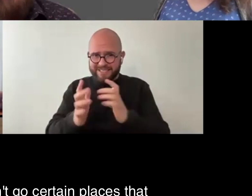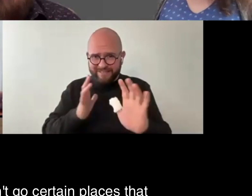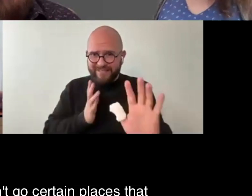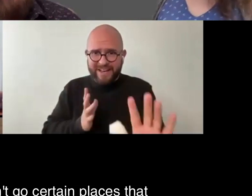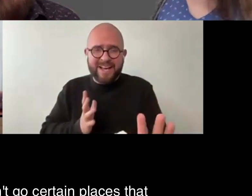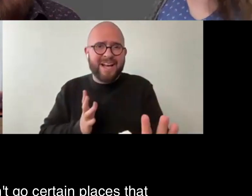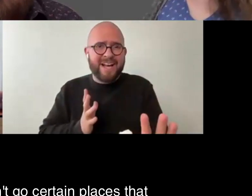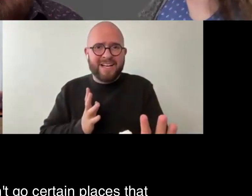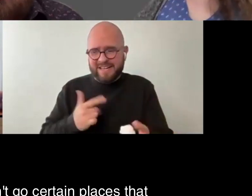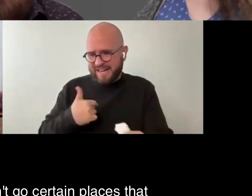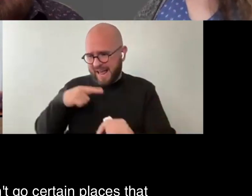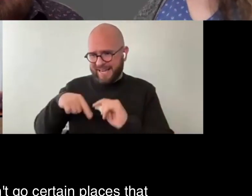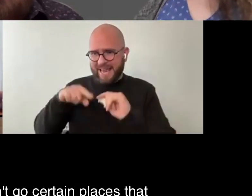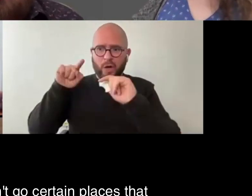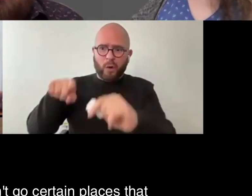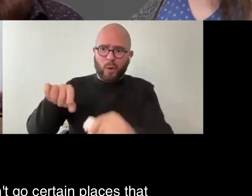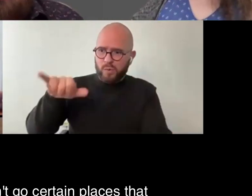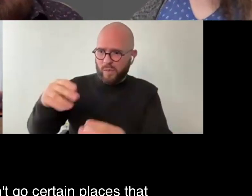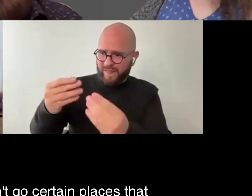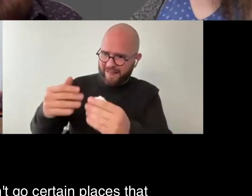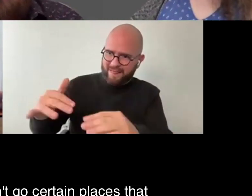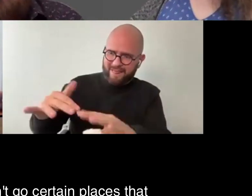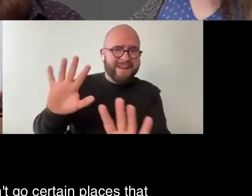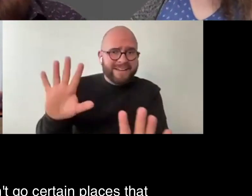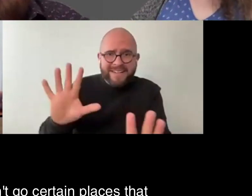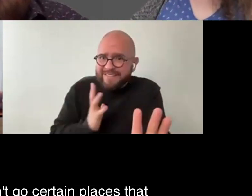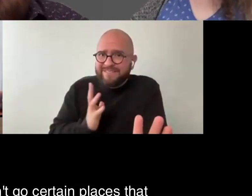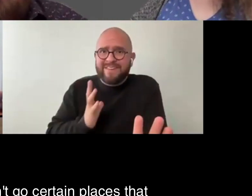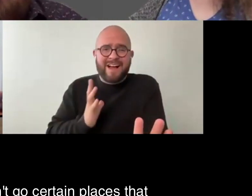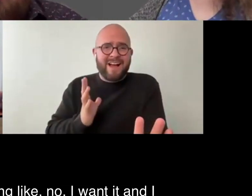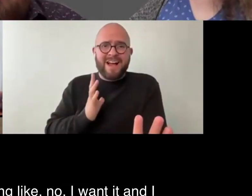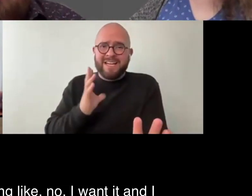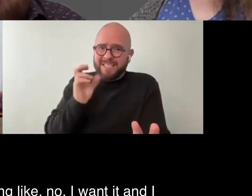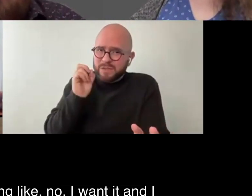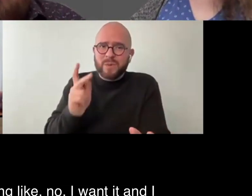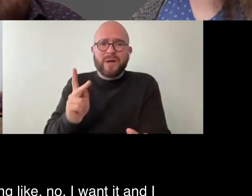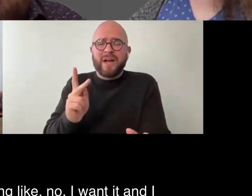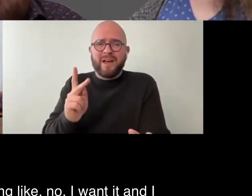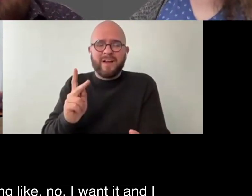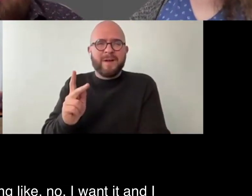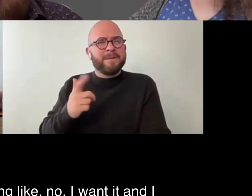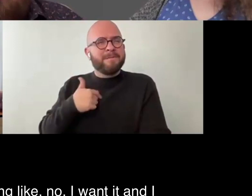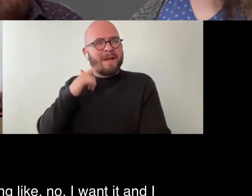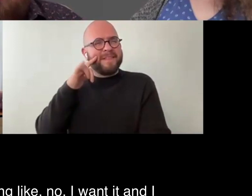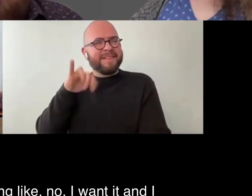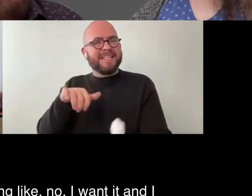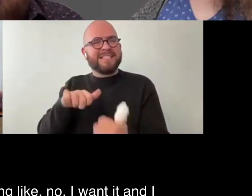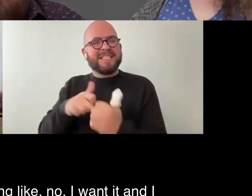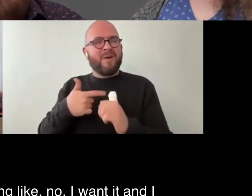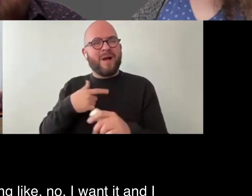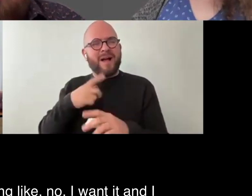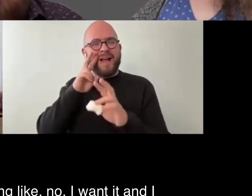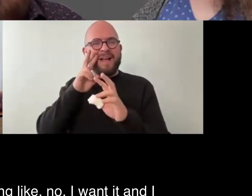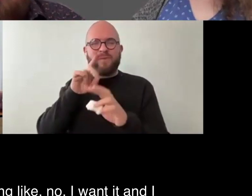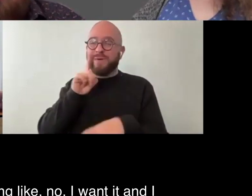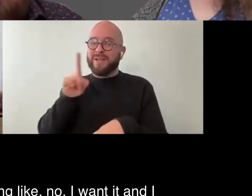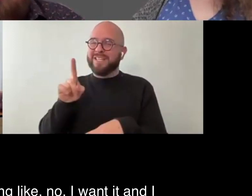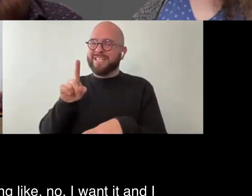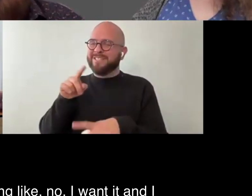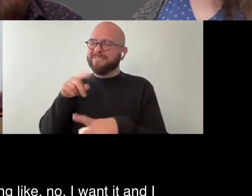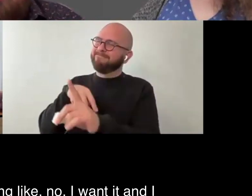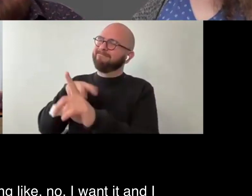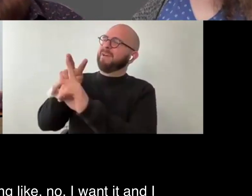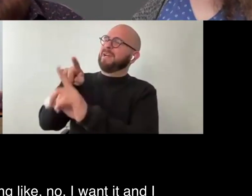can't go certain places that I want to go. I think it's one of the ways in which I admire Moses for saying like, no, I want it